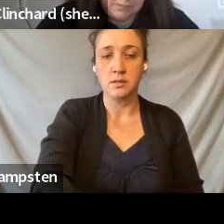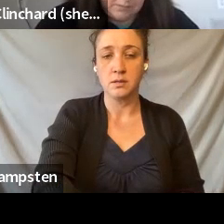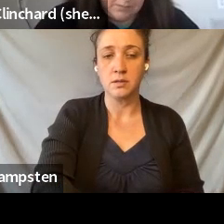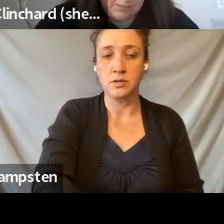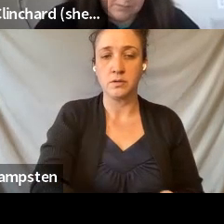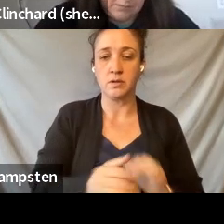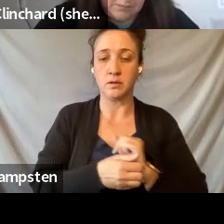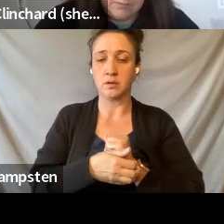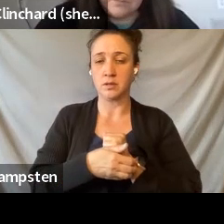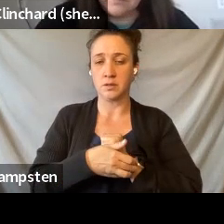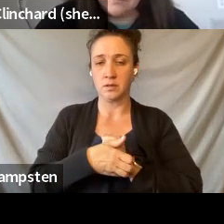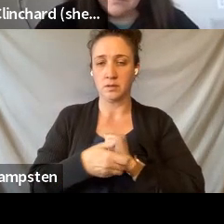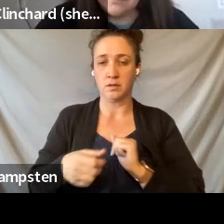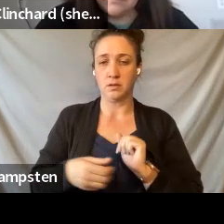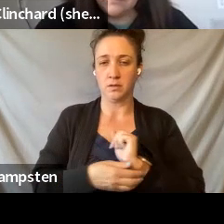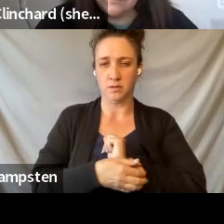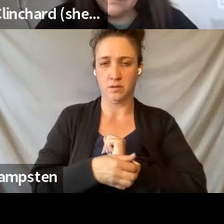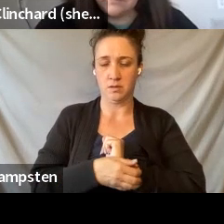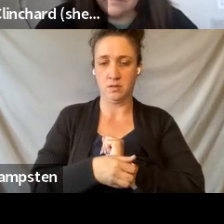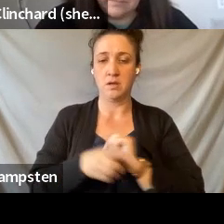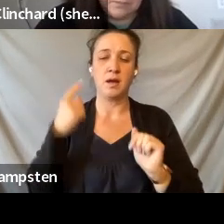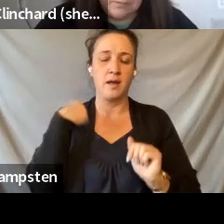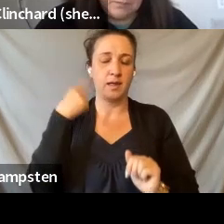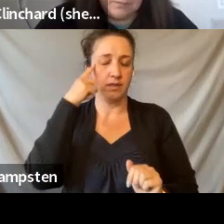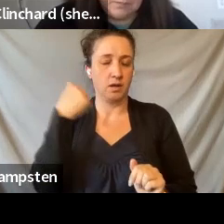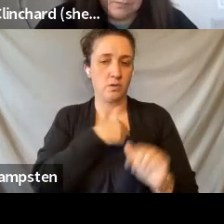So I think we're clear on our